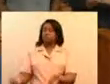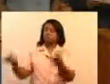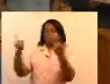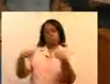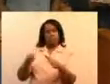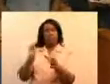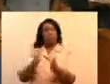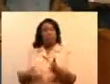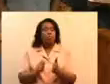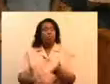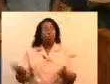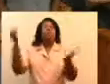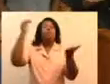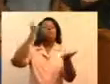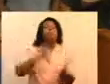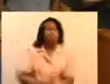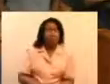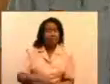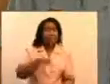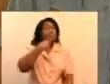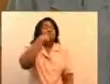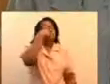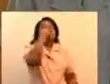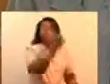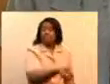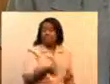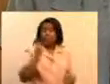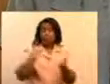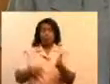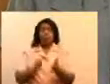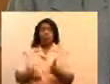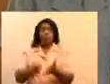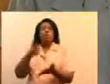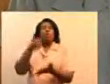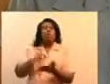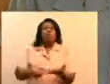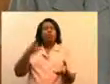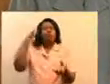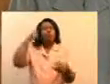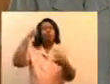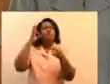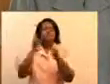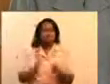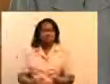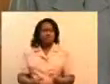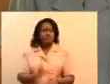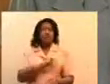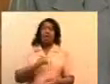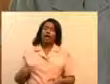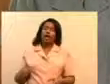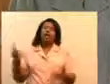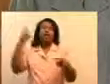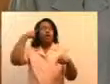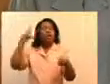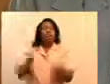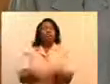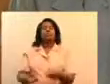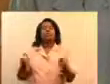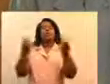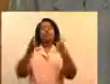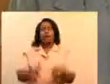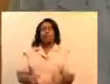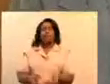the court of the outcome of the mediation. If a mediation agreement resolving only some of the